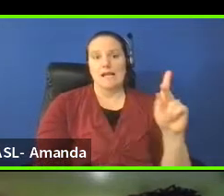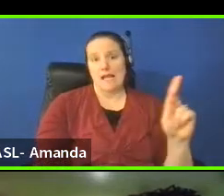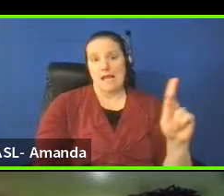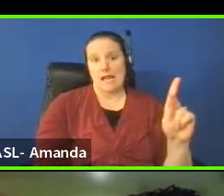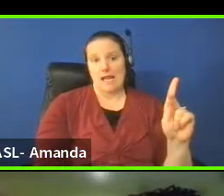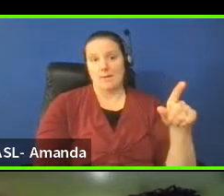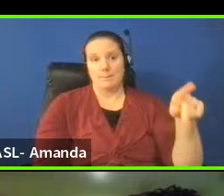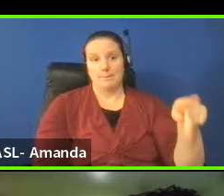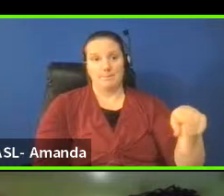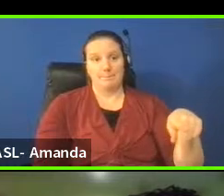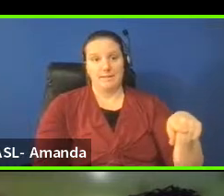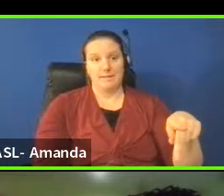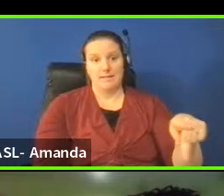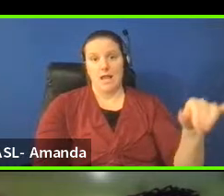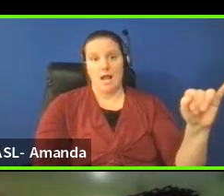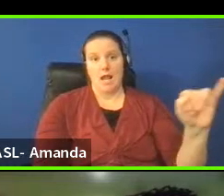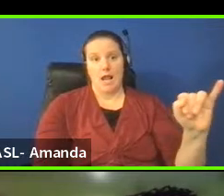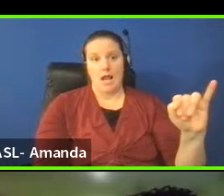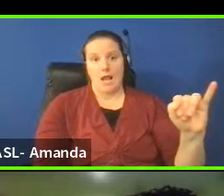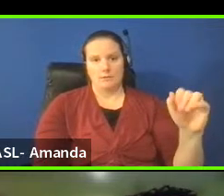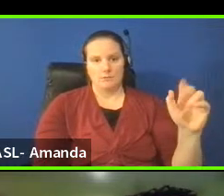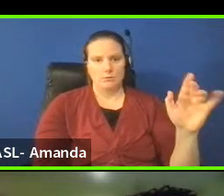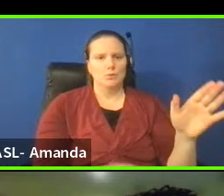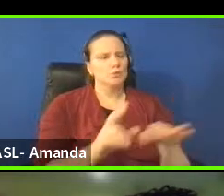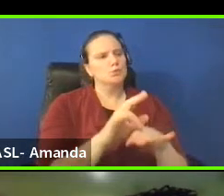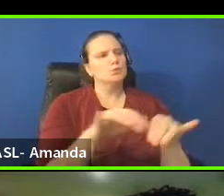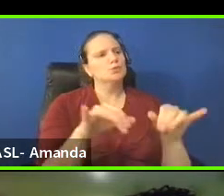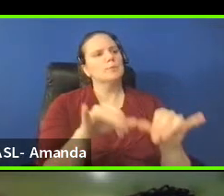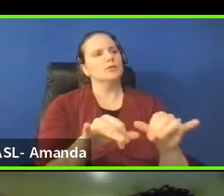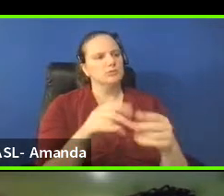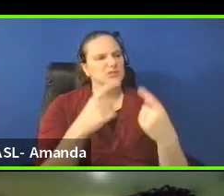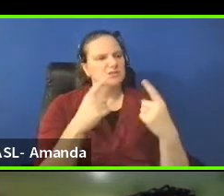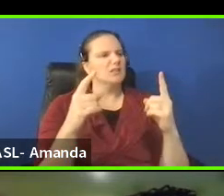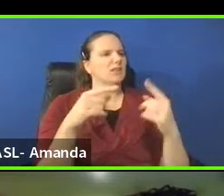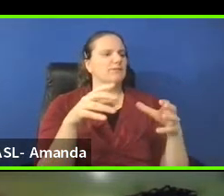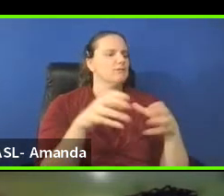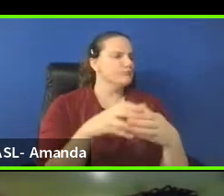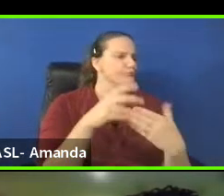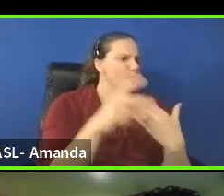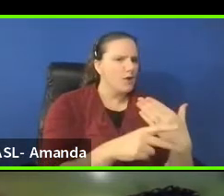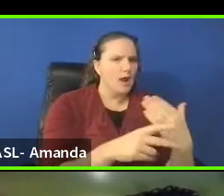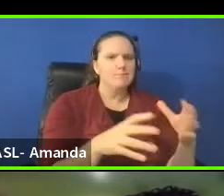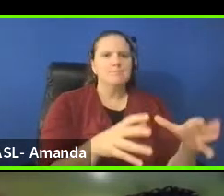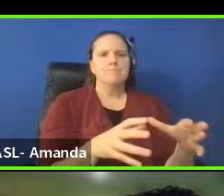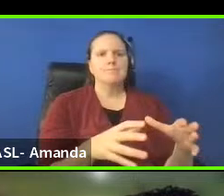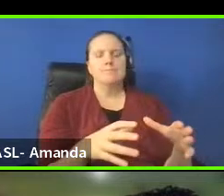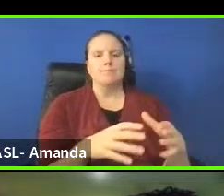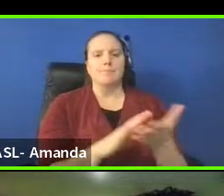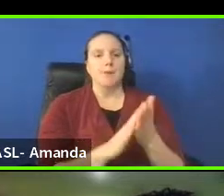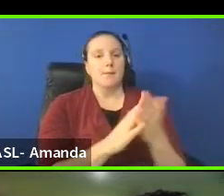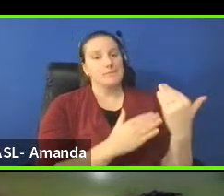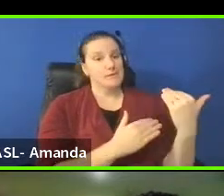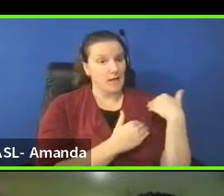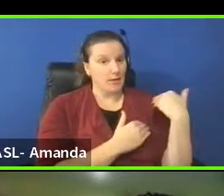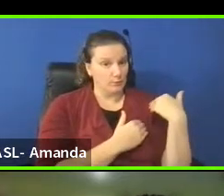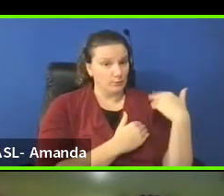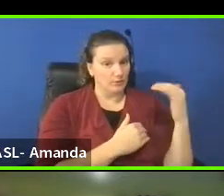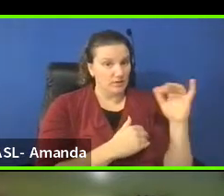KPIs that we will use to measure our success as a program and to hold the program